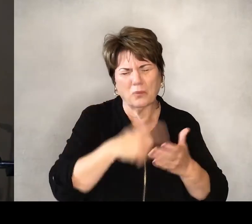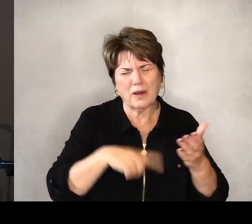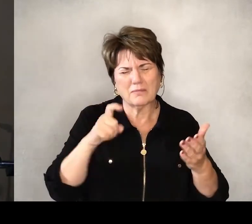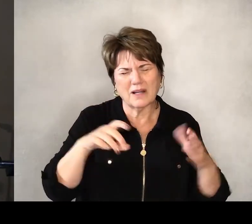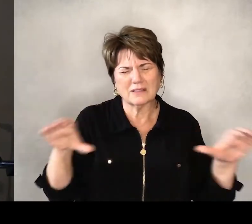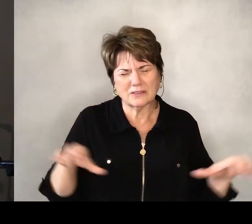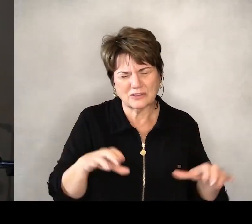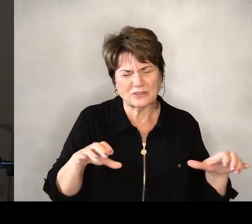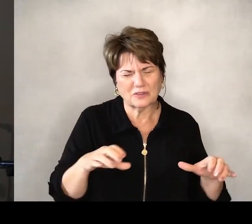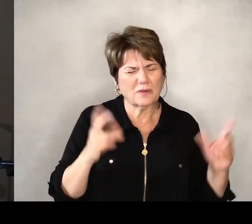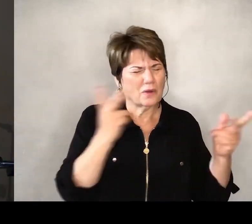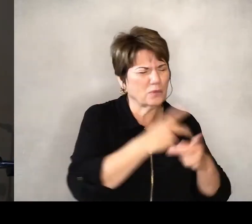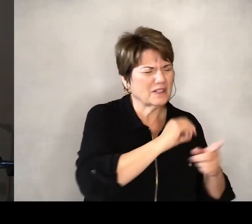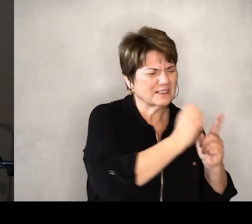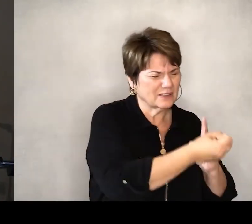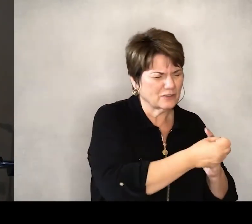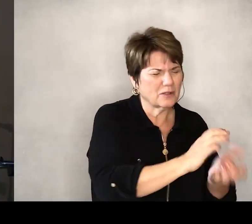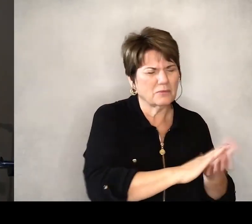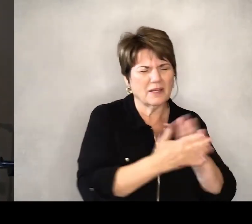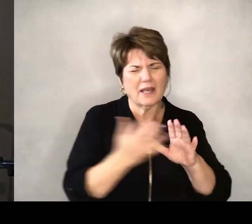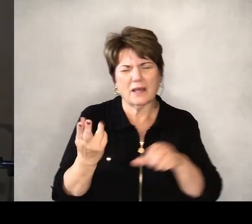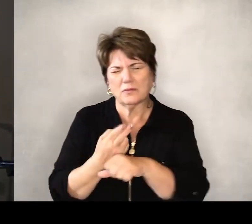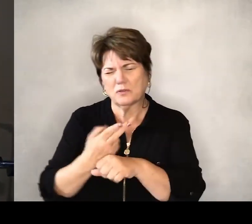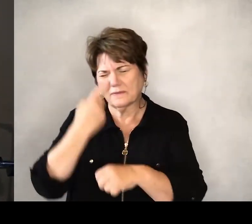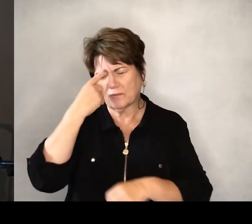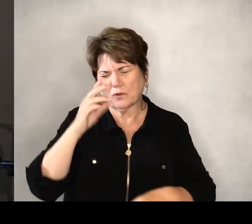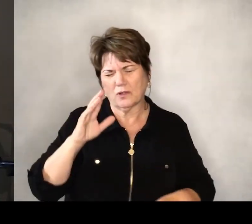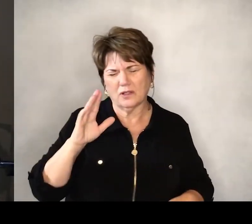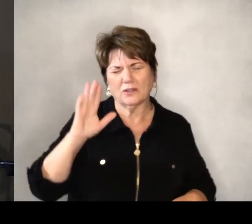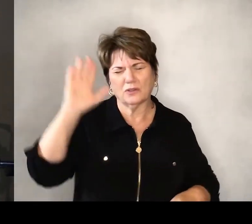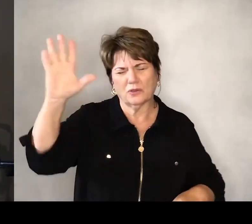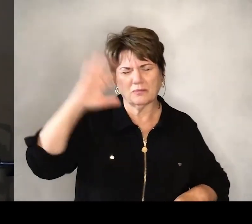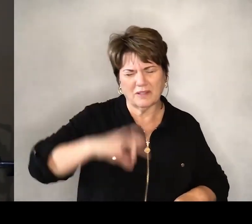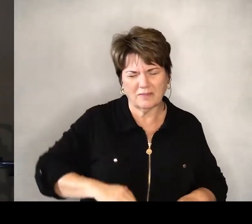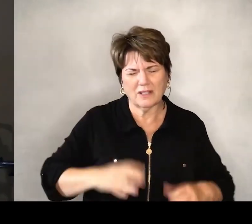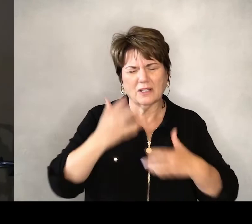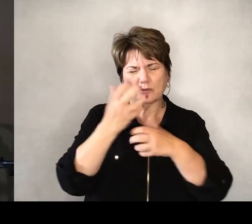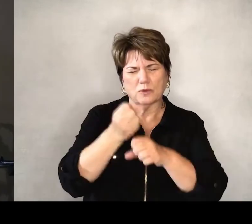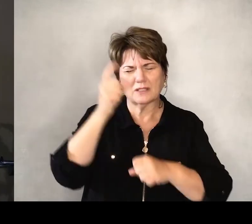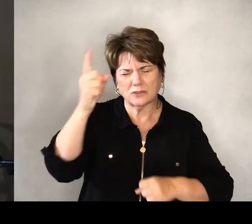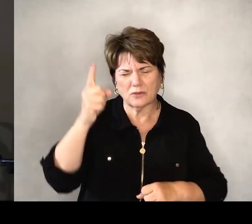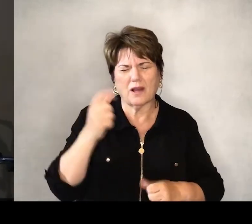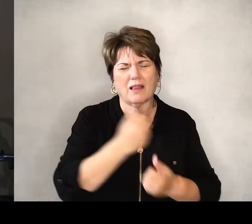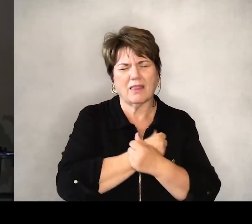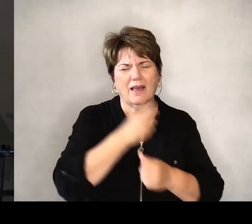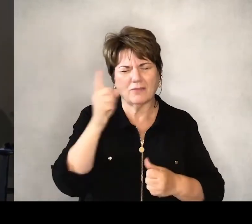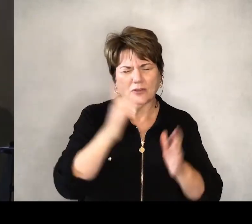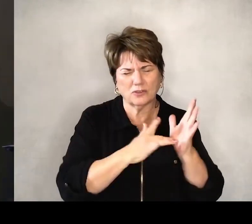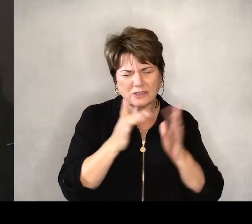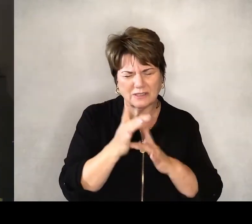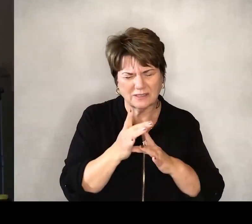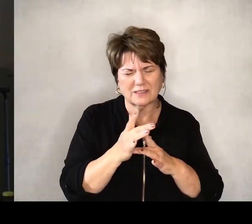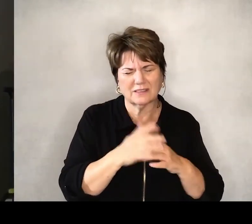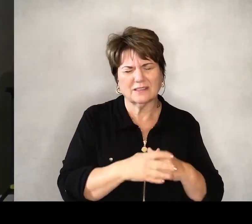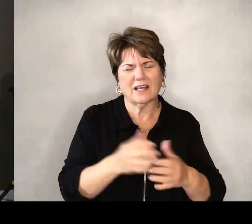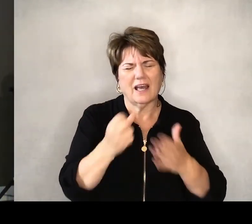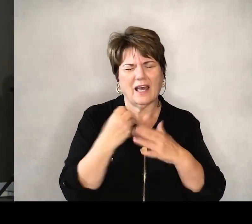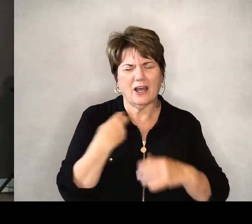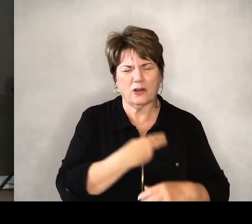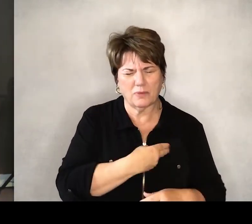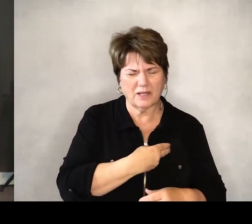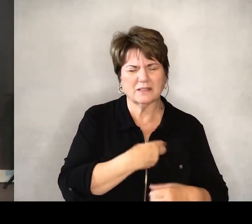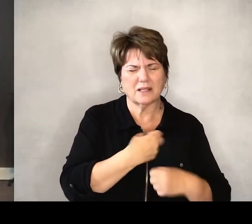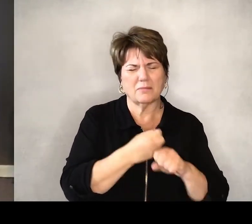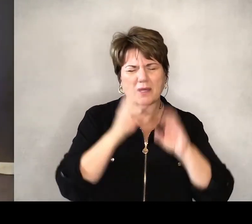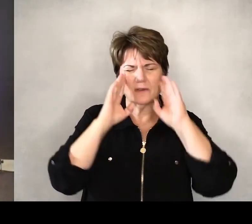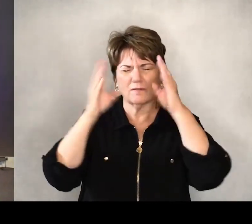take even the worst of situations and use them for your good. We trust you. We love you. Help us to put